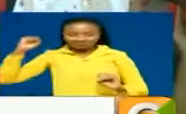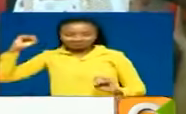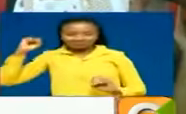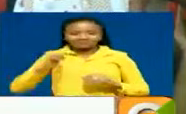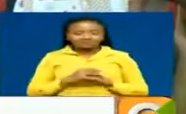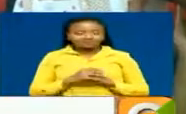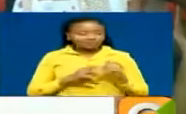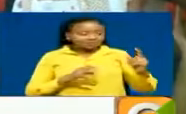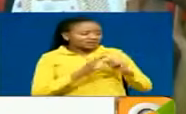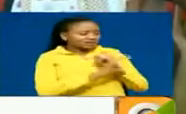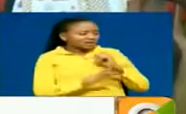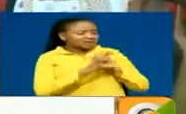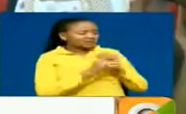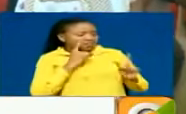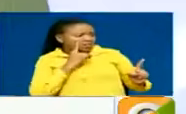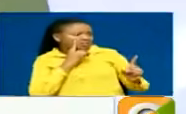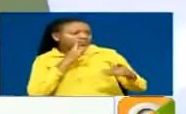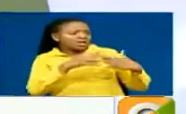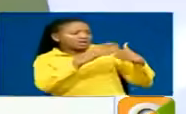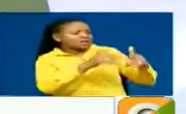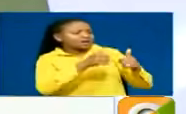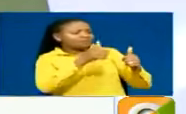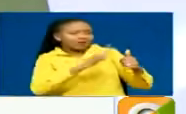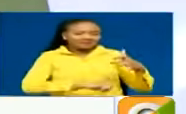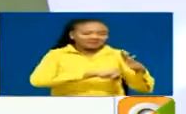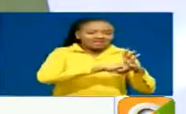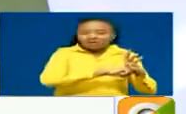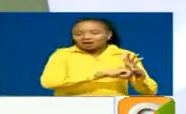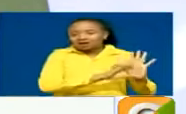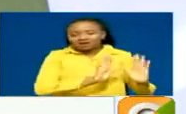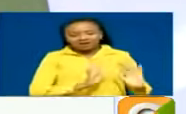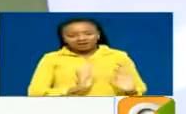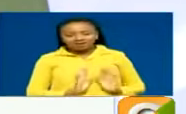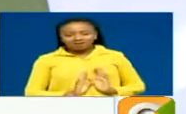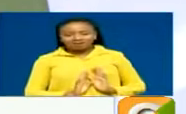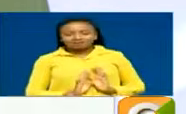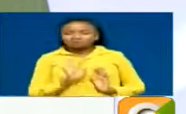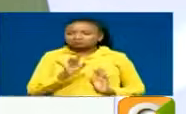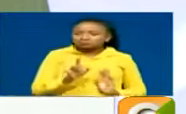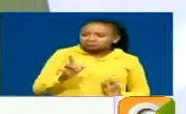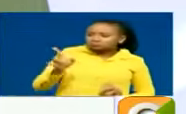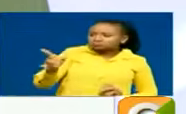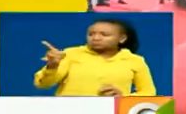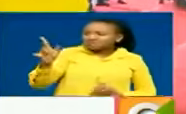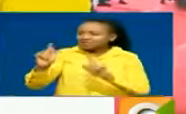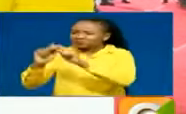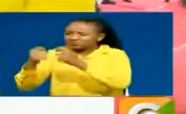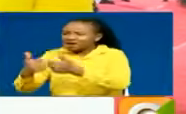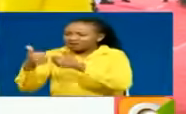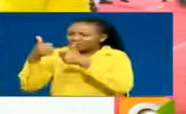that this country is about leaders. Do not accept that this country is about